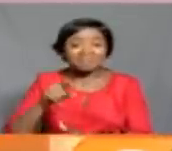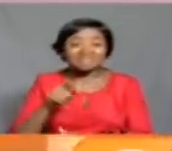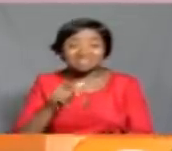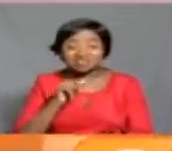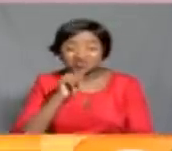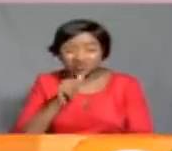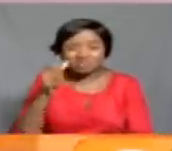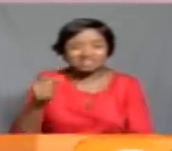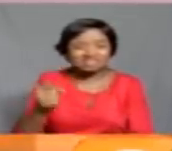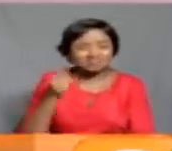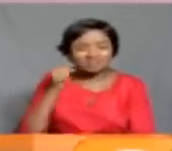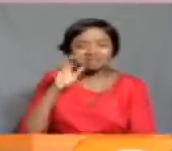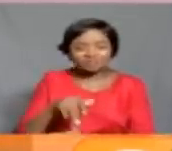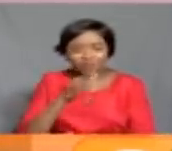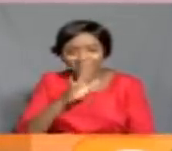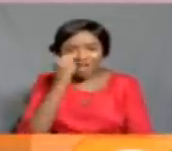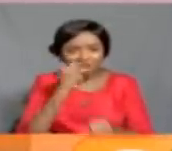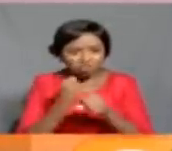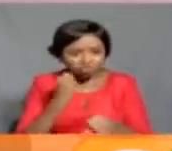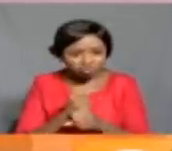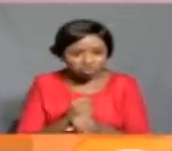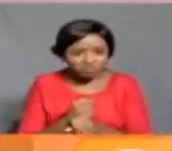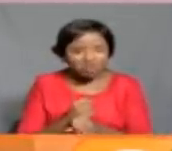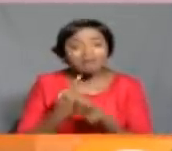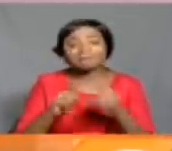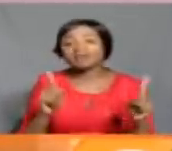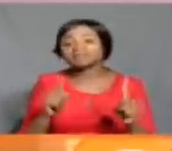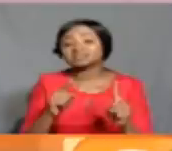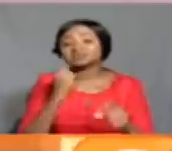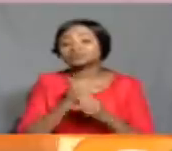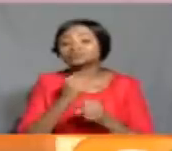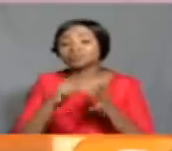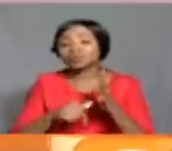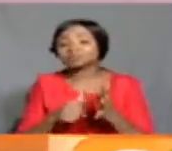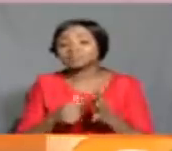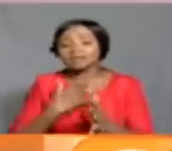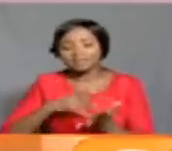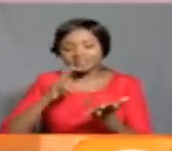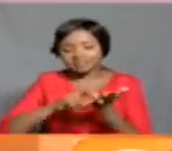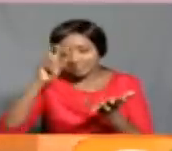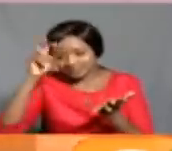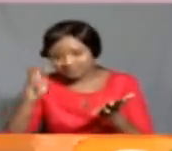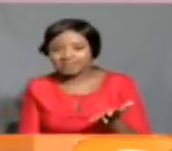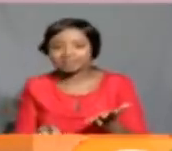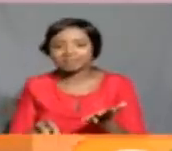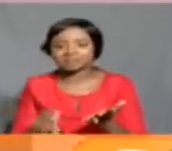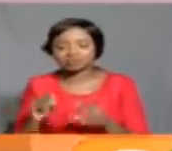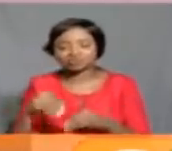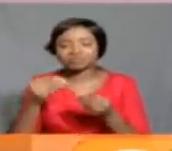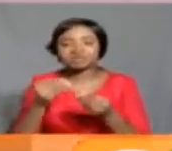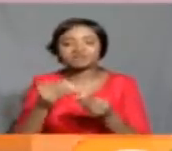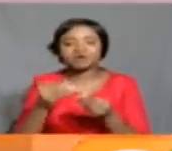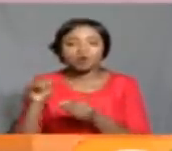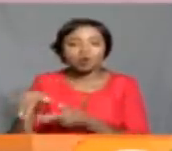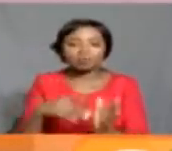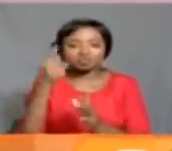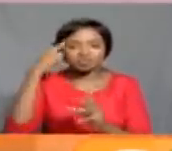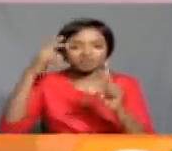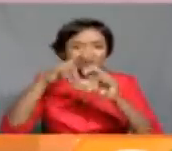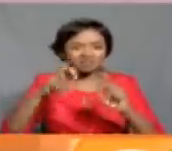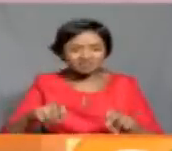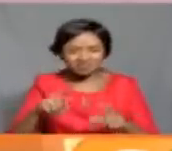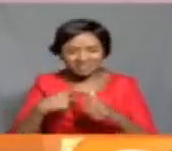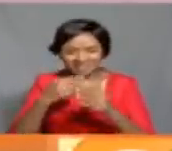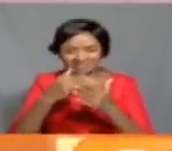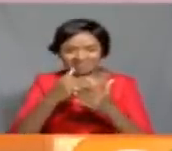from their employment at the media house, but rather be requested to step aside to pave way for investigations. It went on to